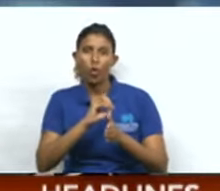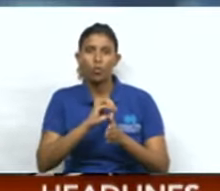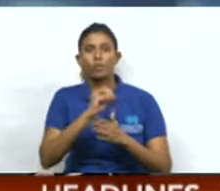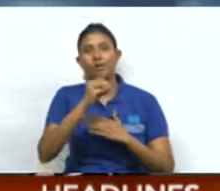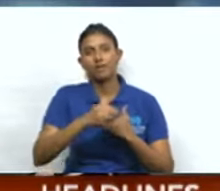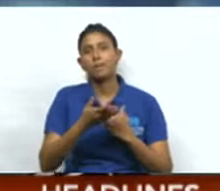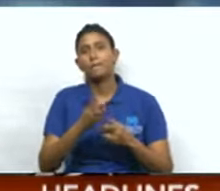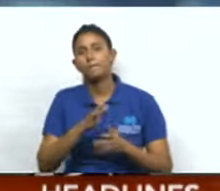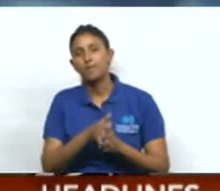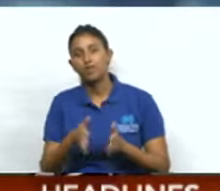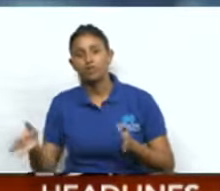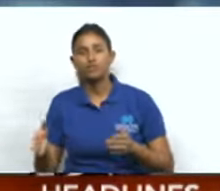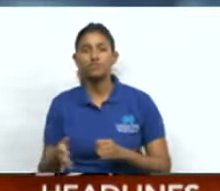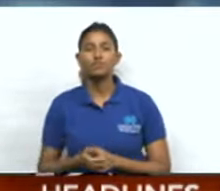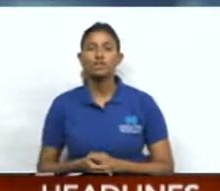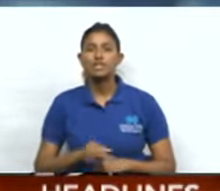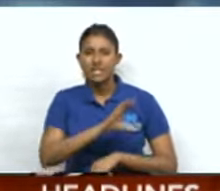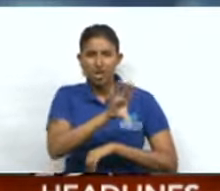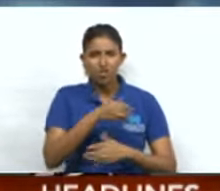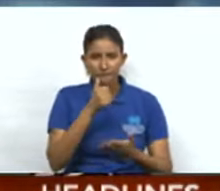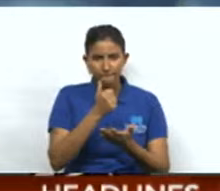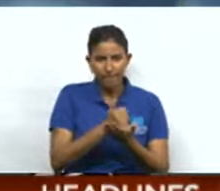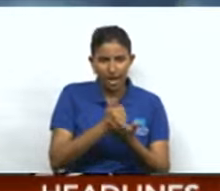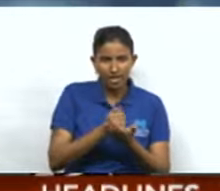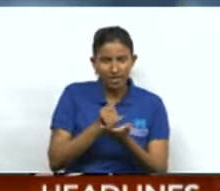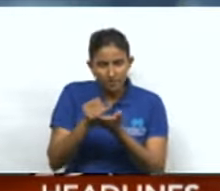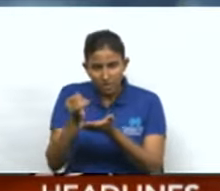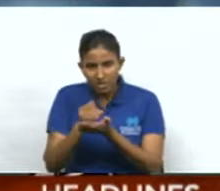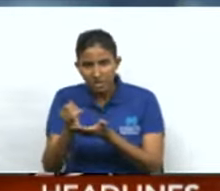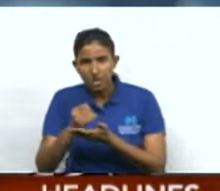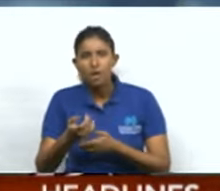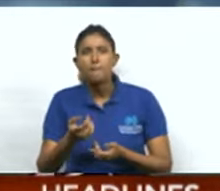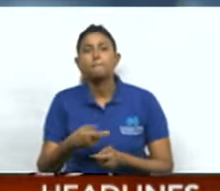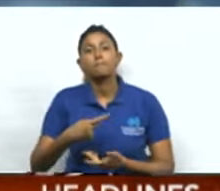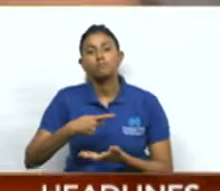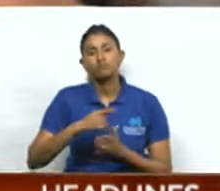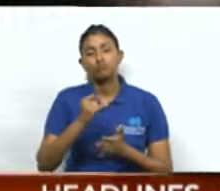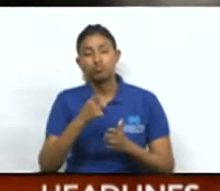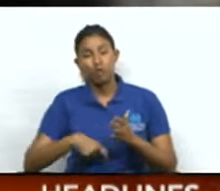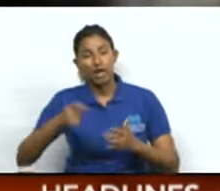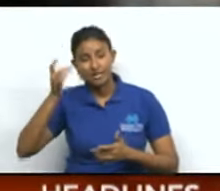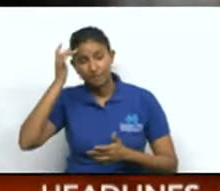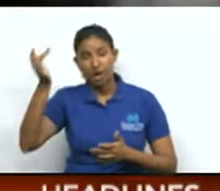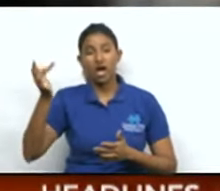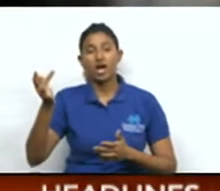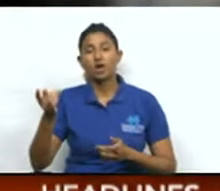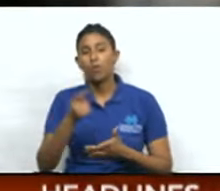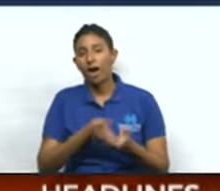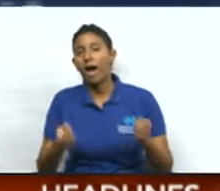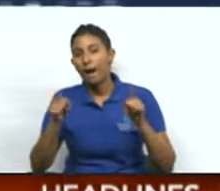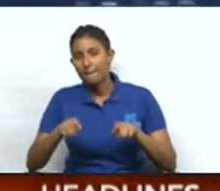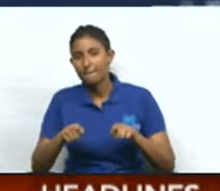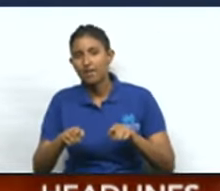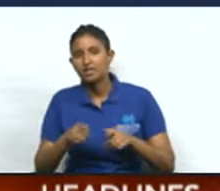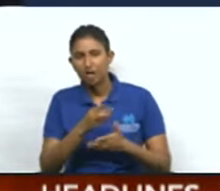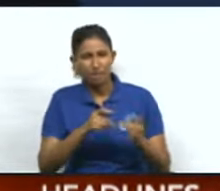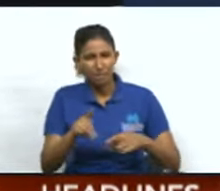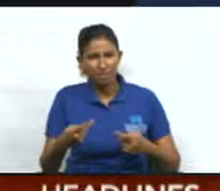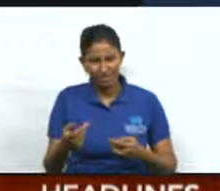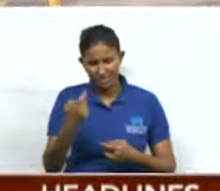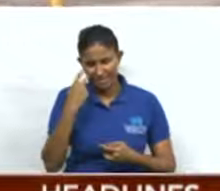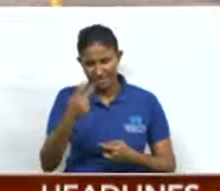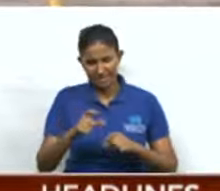has ordered the central bank to probe the PriceSmart credit card incident that left customers incurring unknown charges to their accounts last